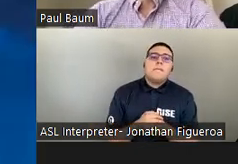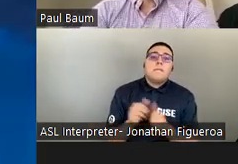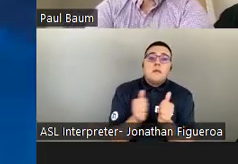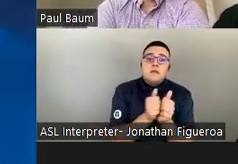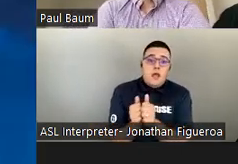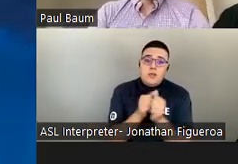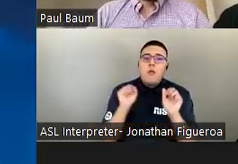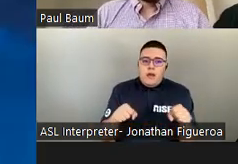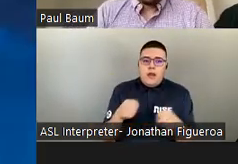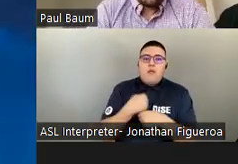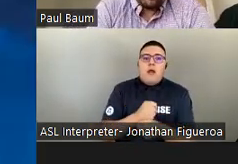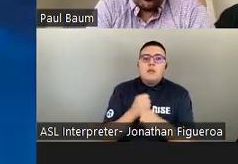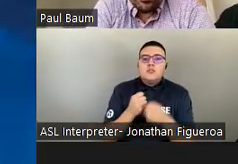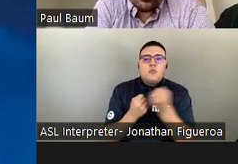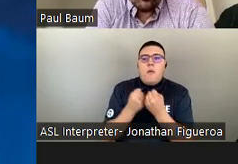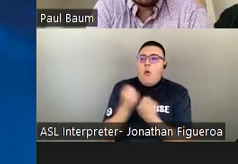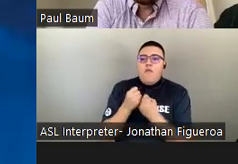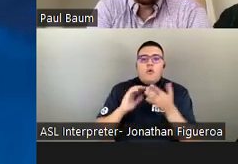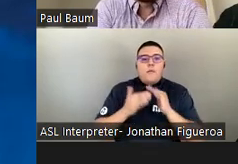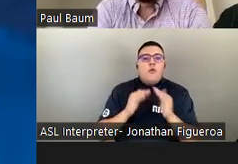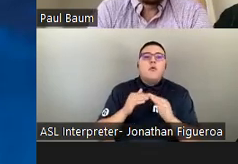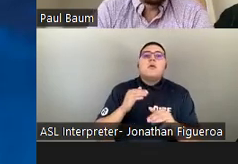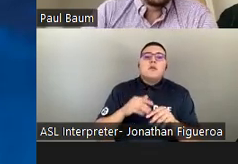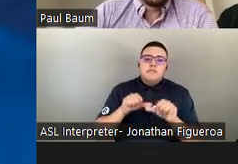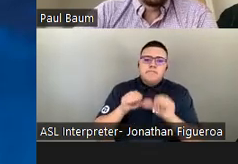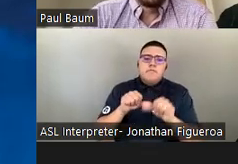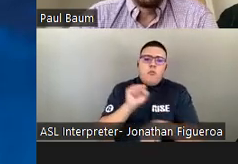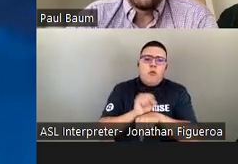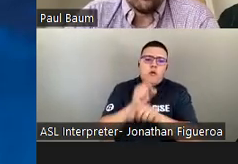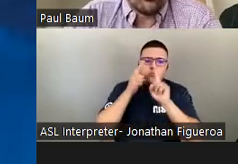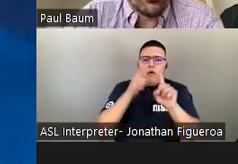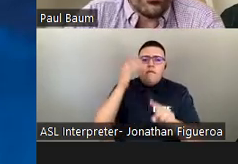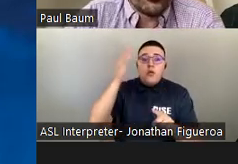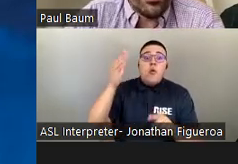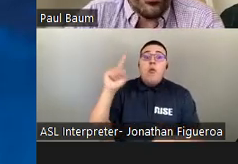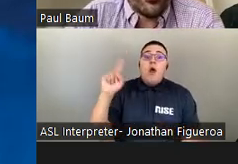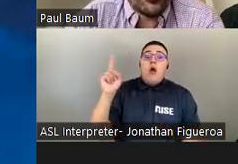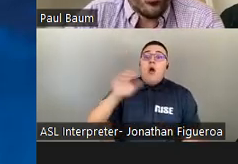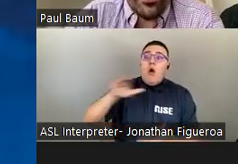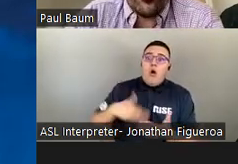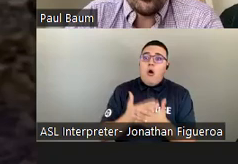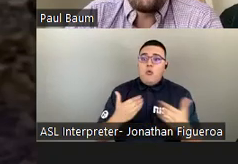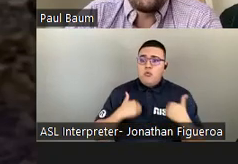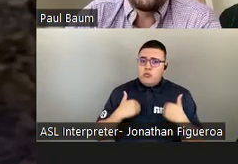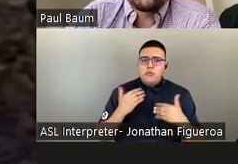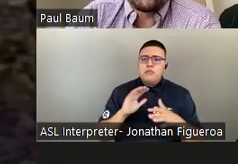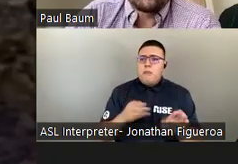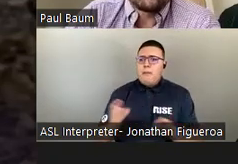Together, we can create a supportive community. Let's work towards a future where all youth can